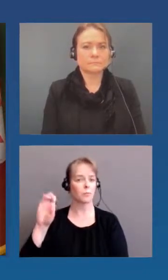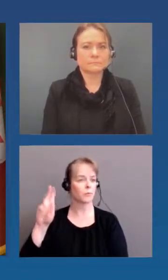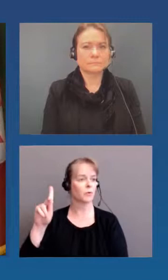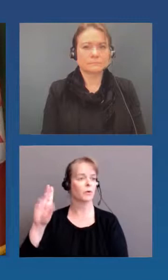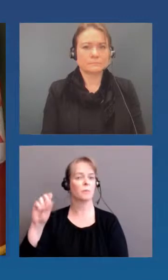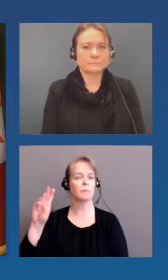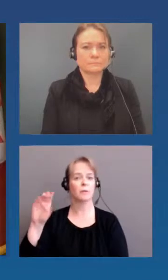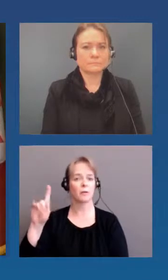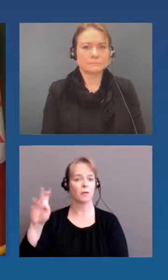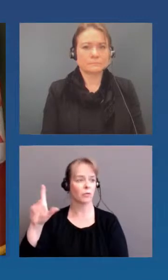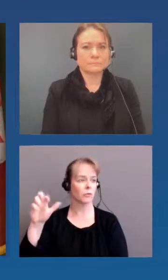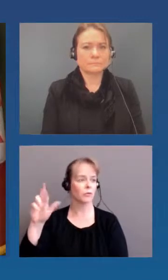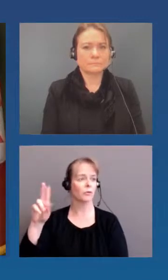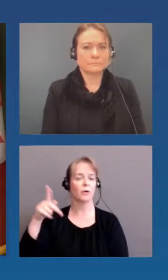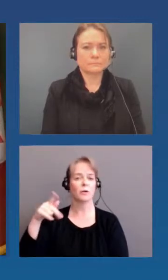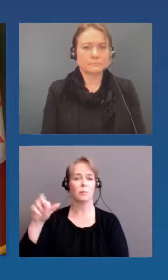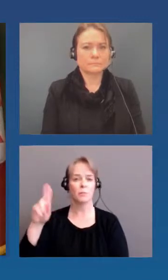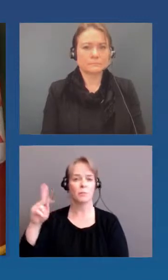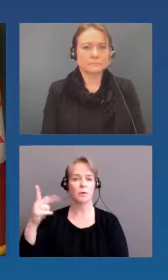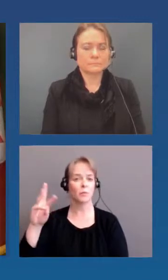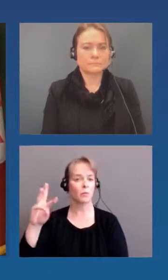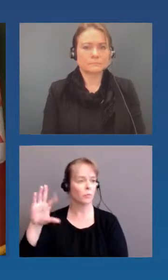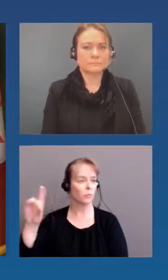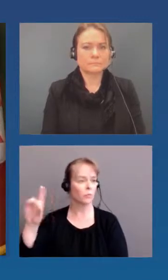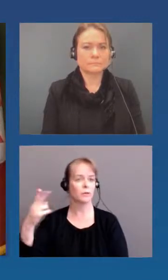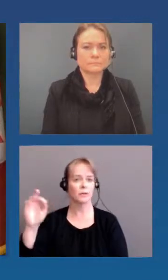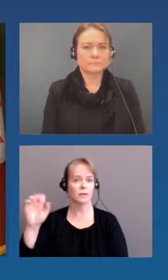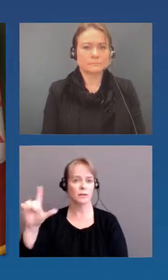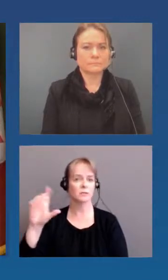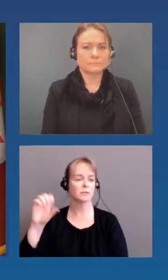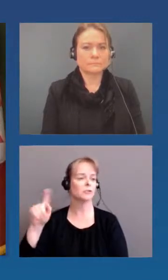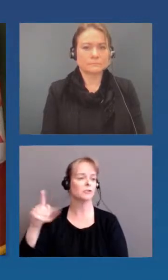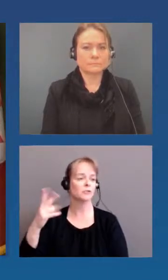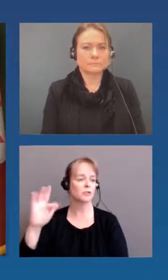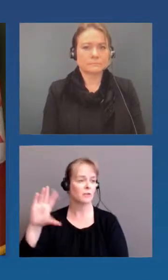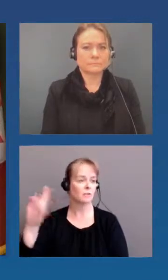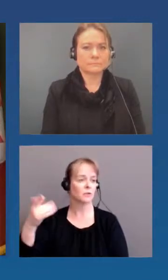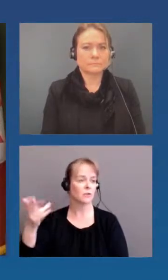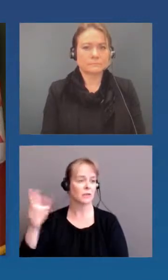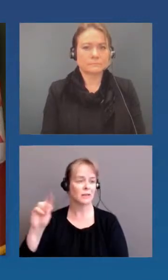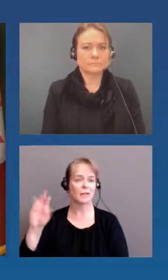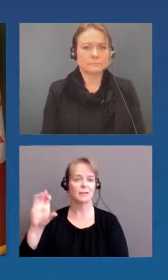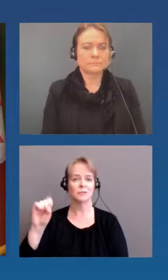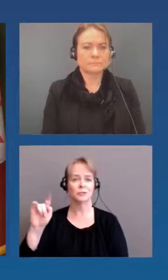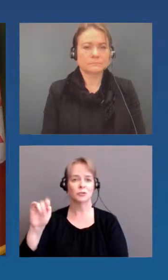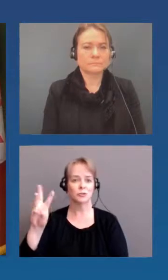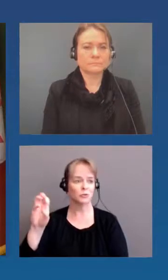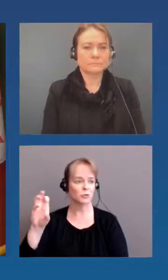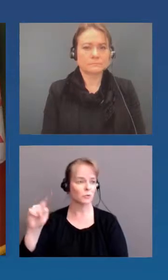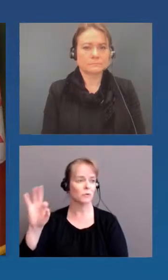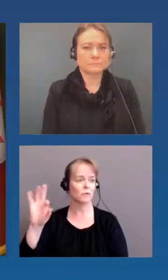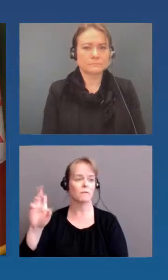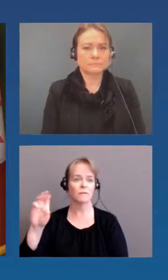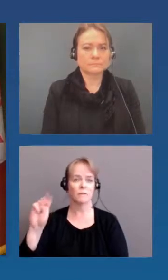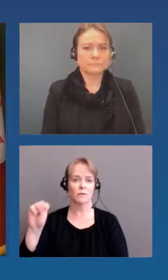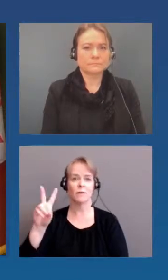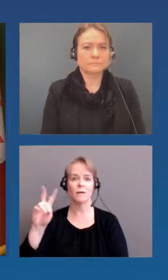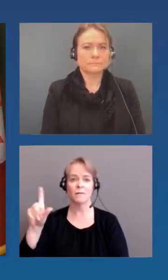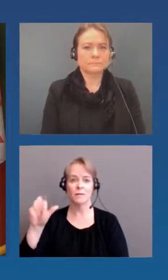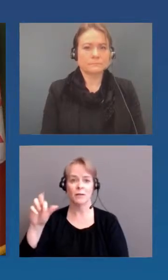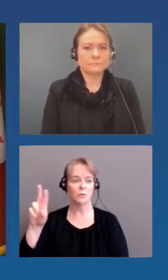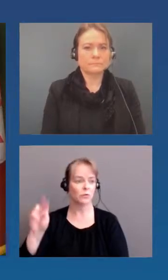operating from the following locations for these neighborhoods: Albion Hetherington Recreation Center, the AMA Community